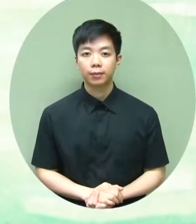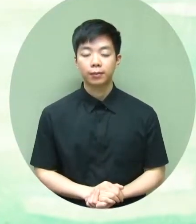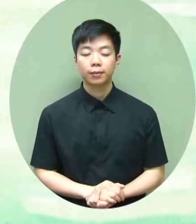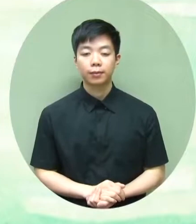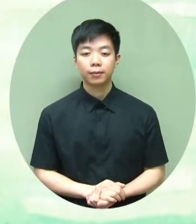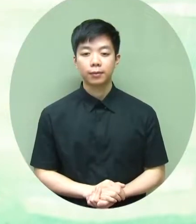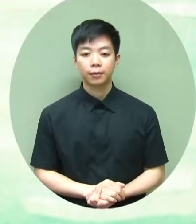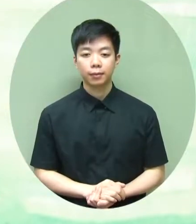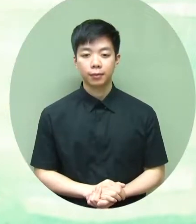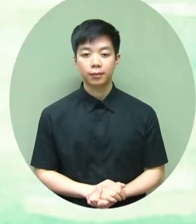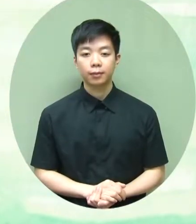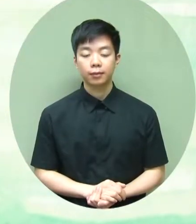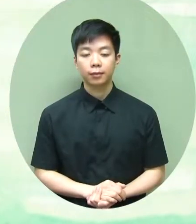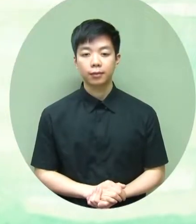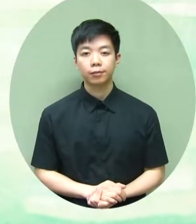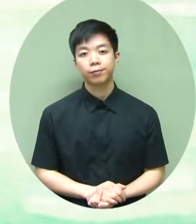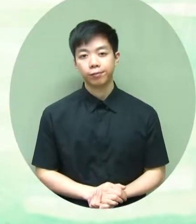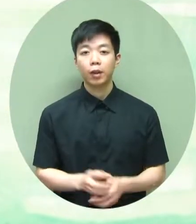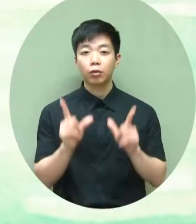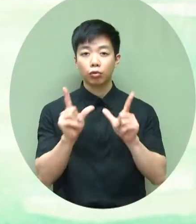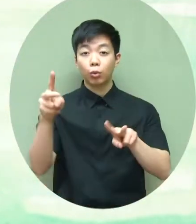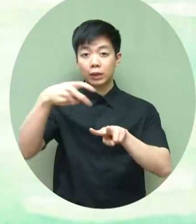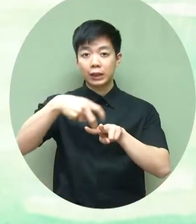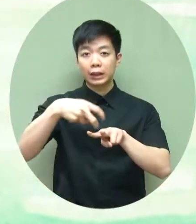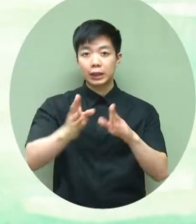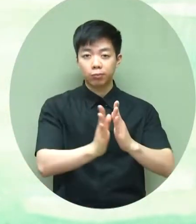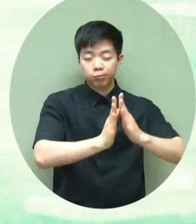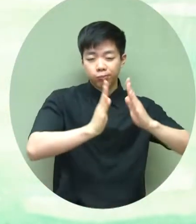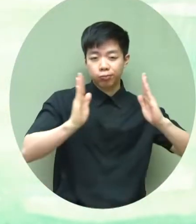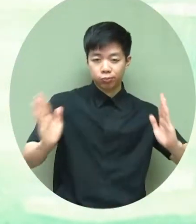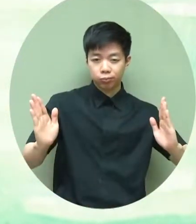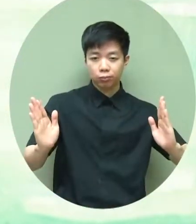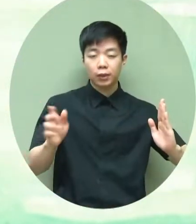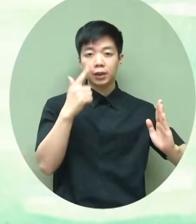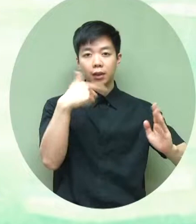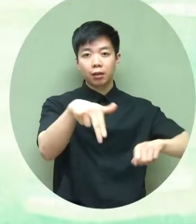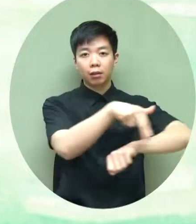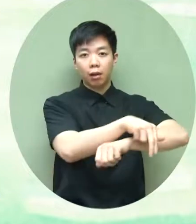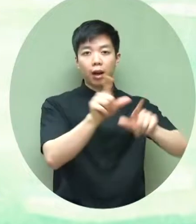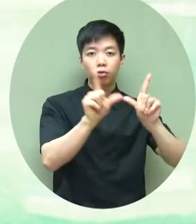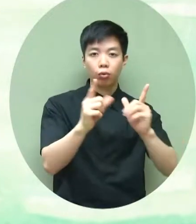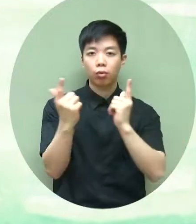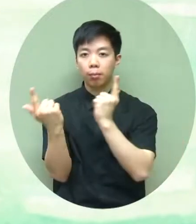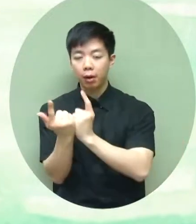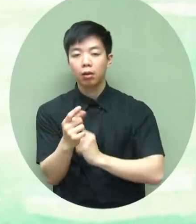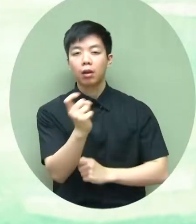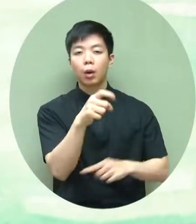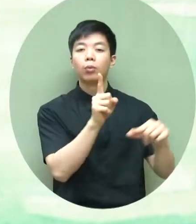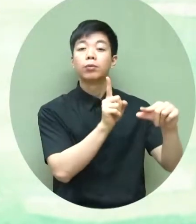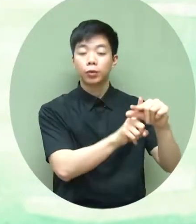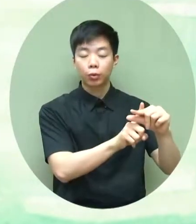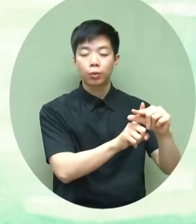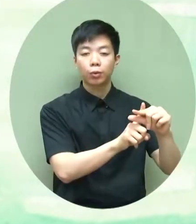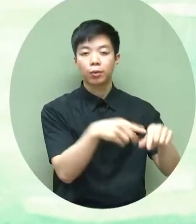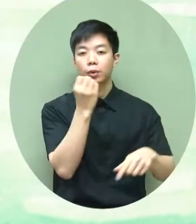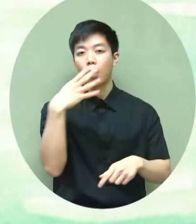Island, providing a more expeditious and convenient way of traveling. The whole Israel will link up the